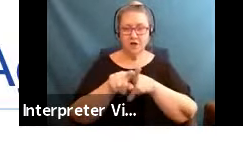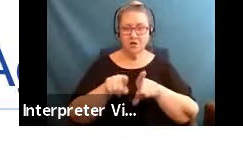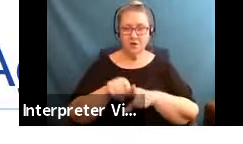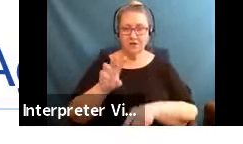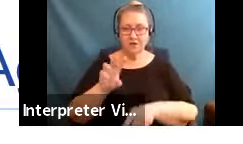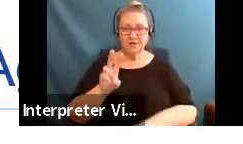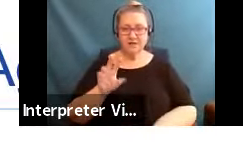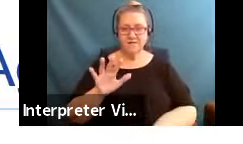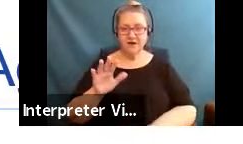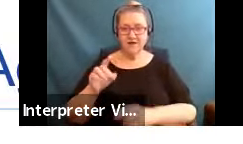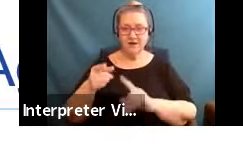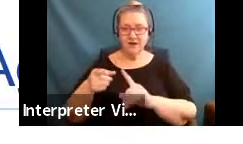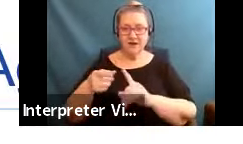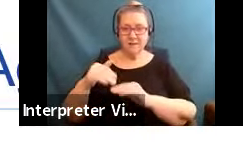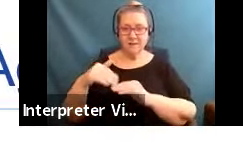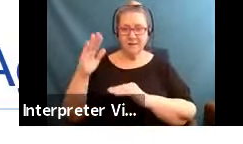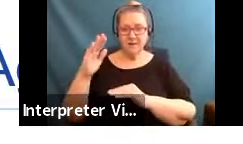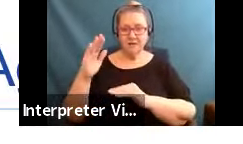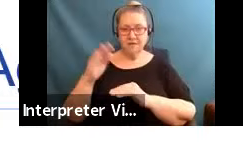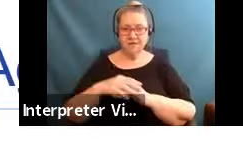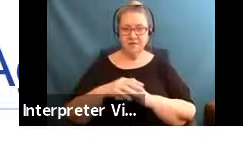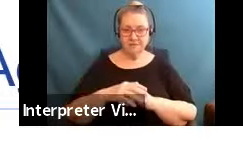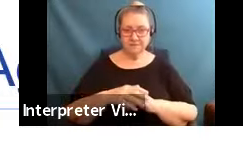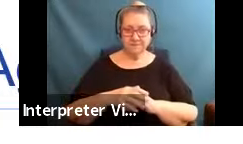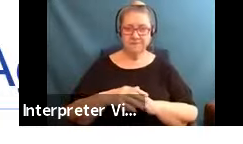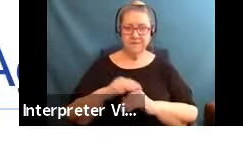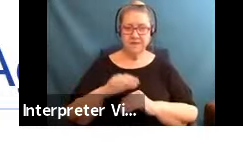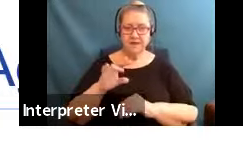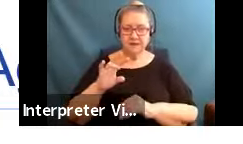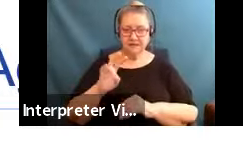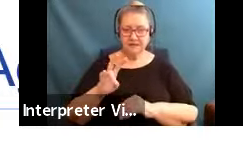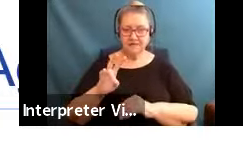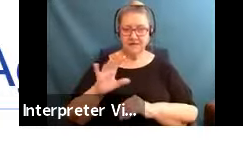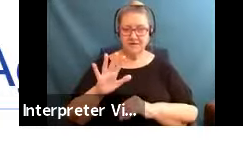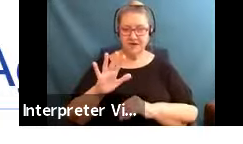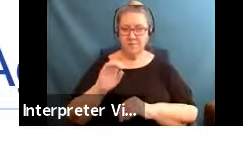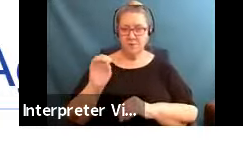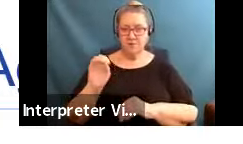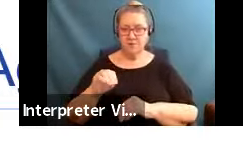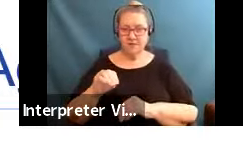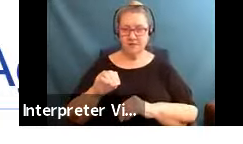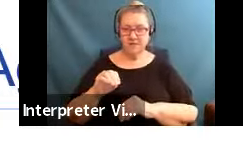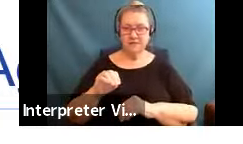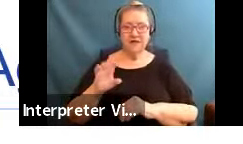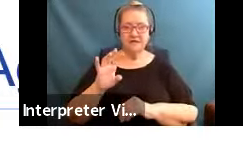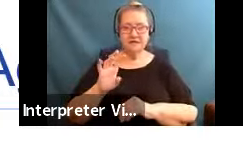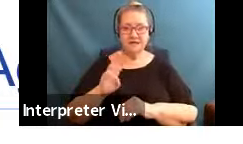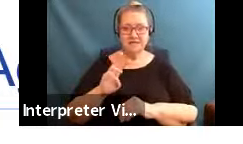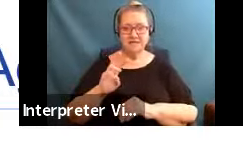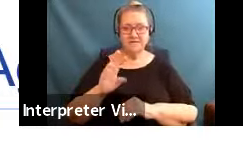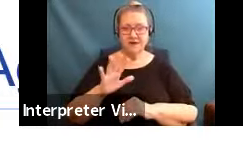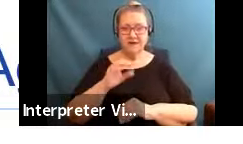65 plus, 75% of the deaths on this graph are in the 65 and older.